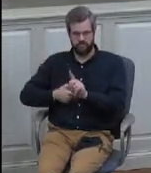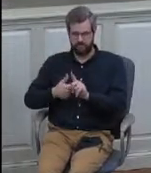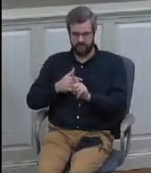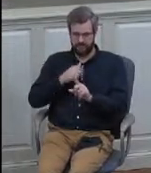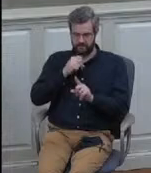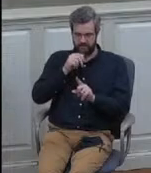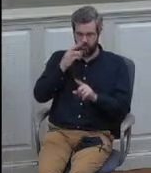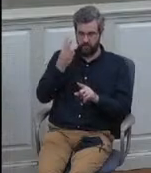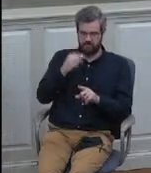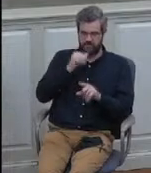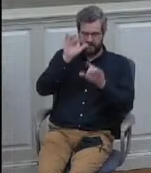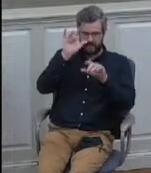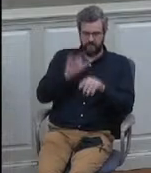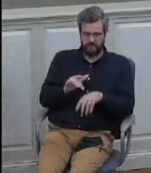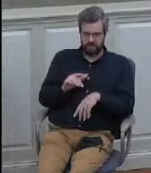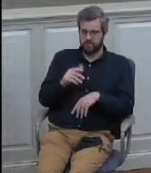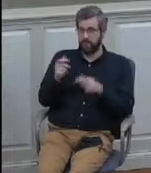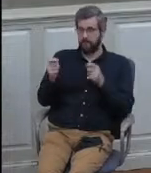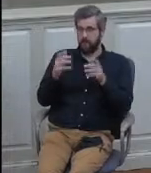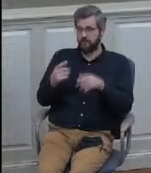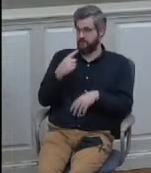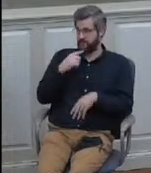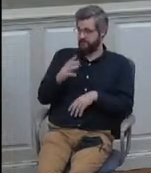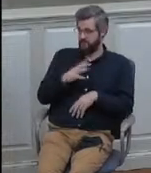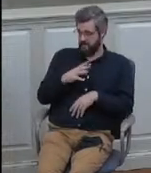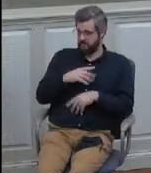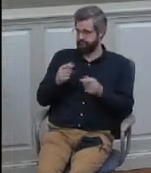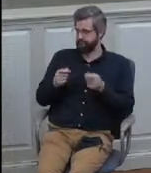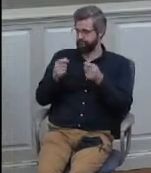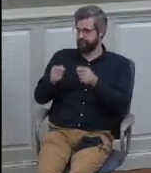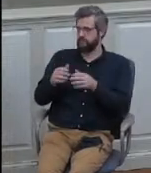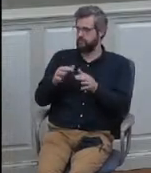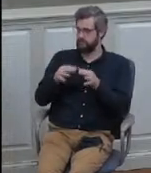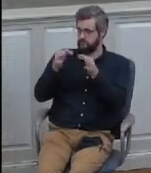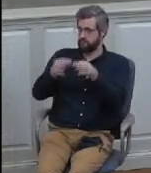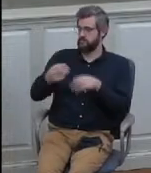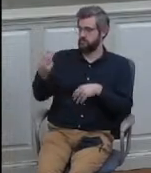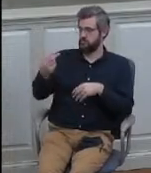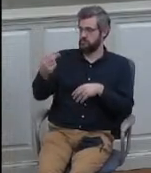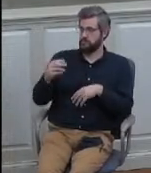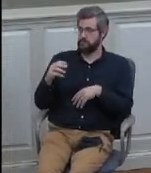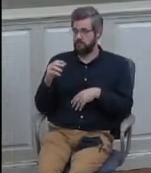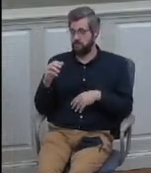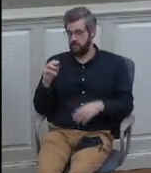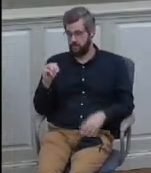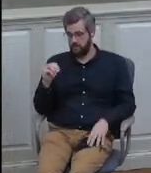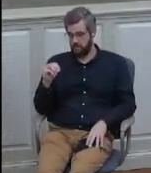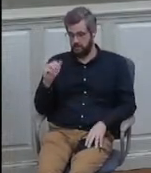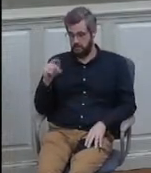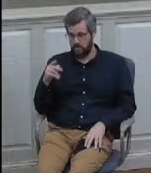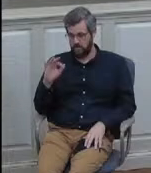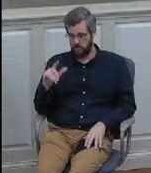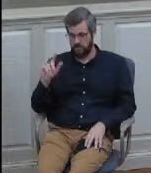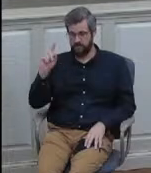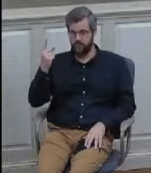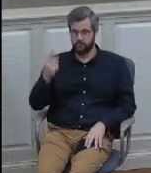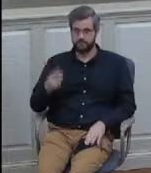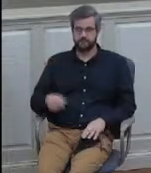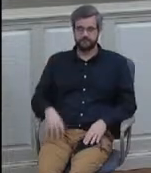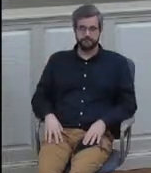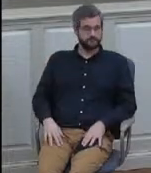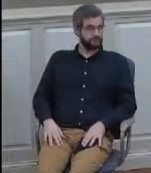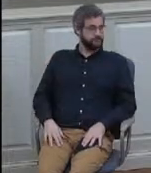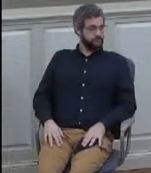clear That's off fine. Wednesday. Thursday's okay, too. That'd be great. And at 10 o'clock. Well, that's the first. Yeah. Yep. April. Is